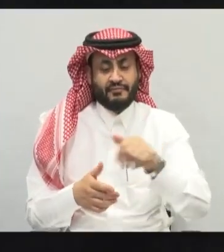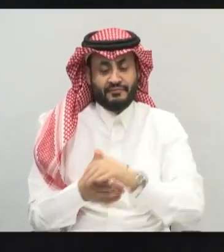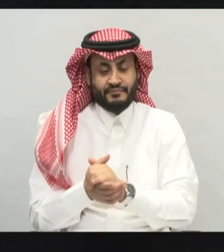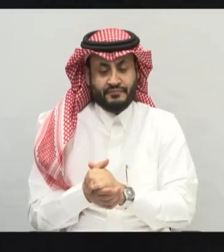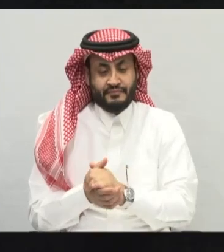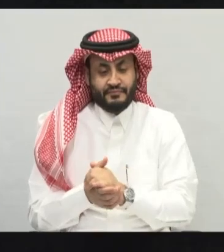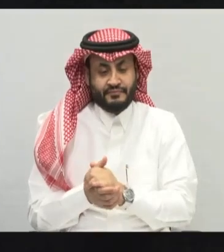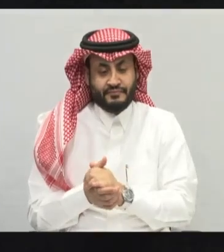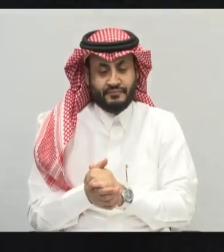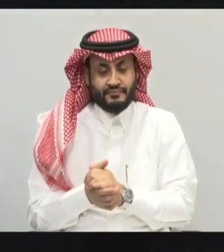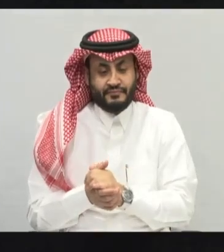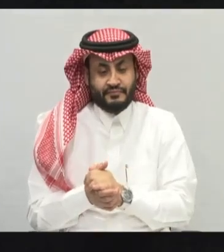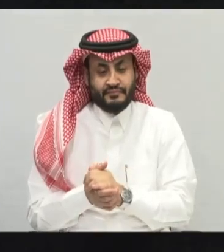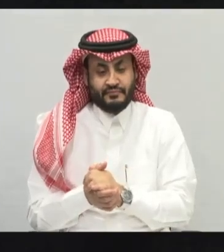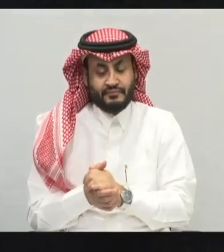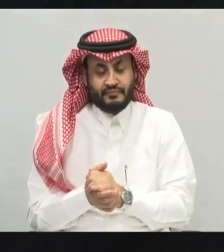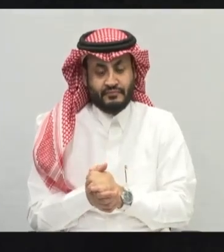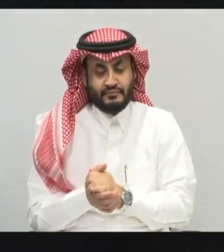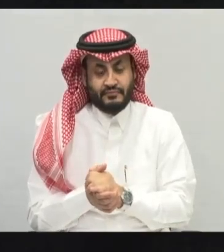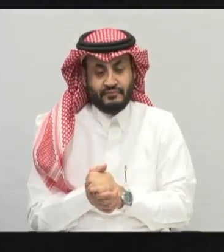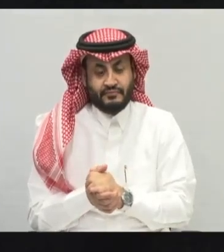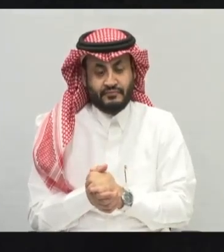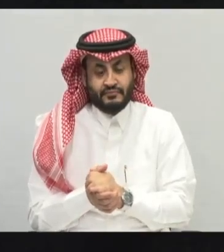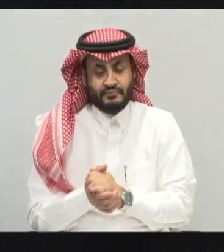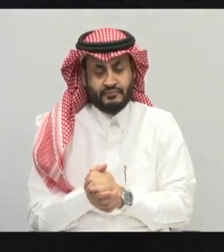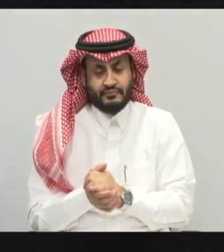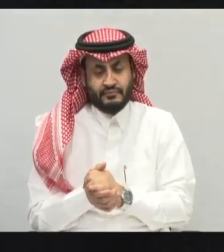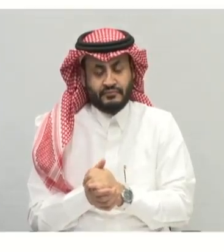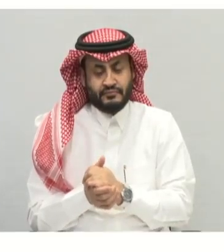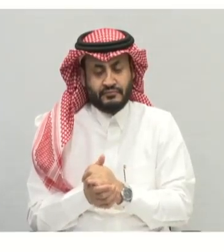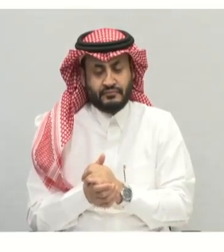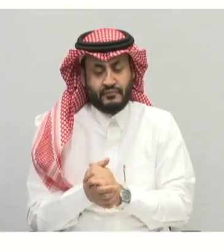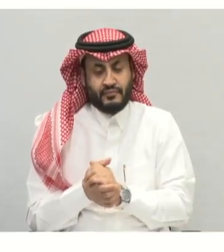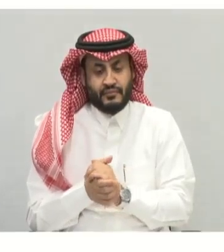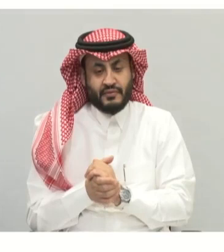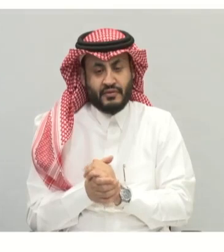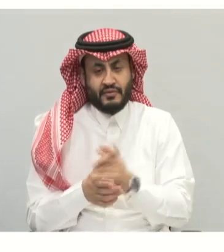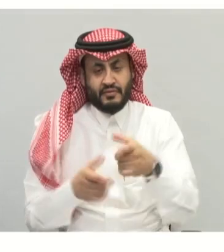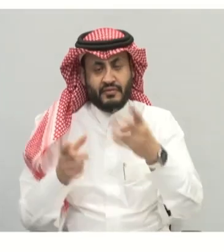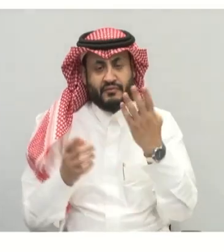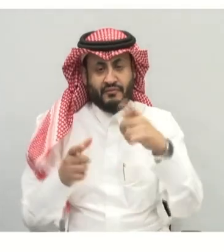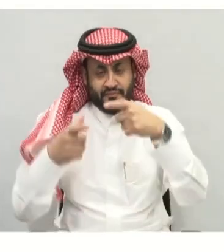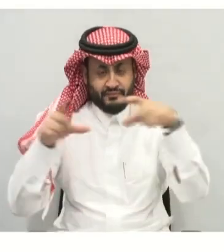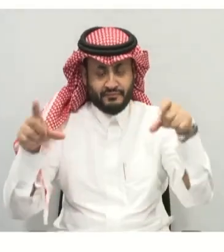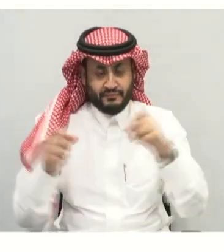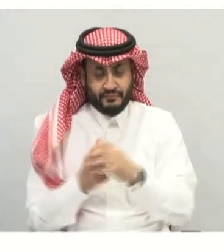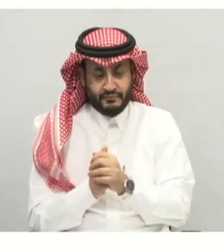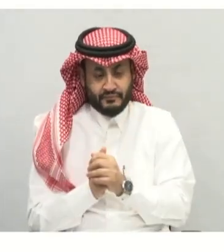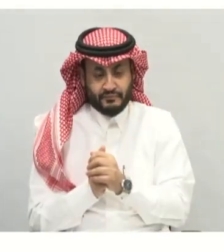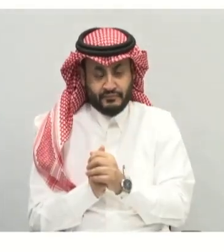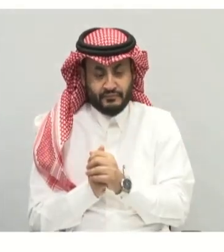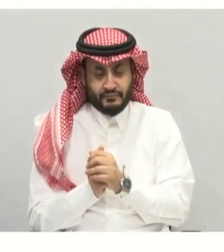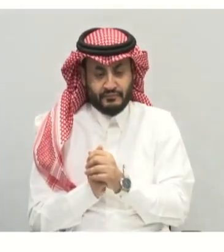the first page and we said that let's write down four sentences in the article that uses expressions